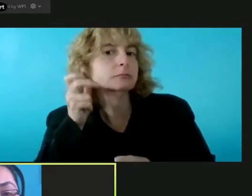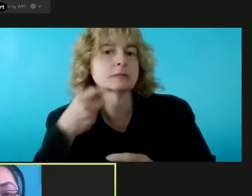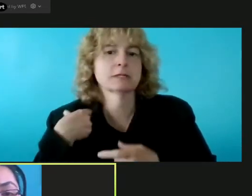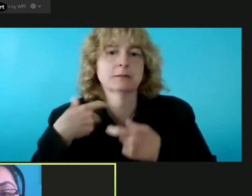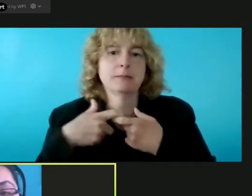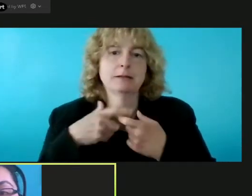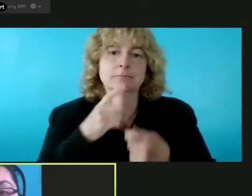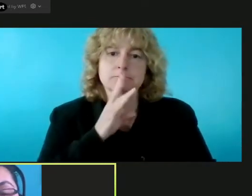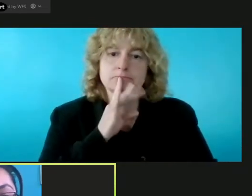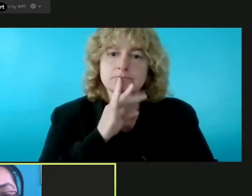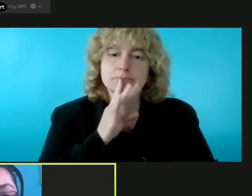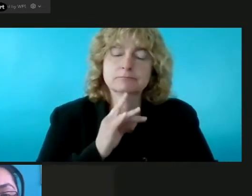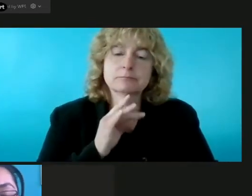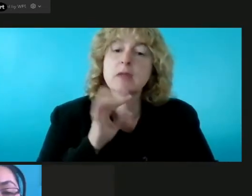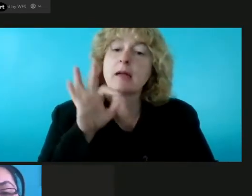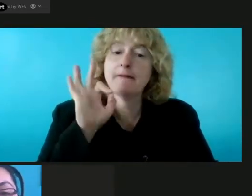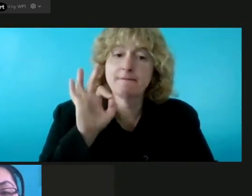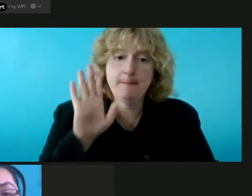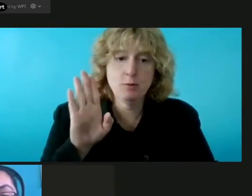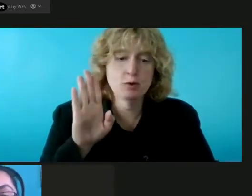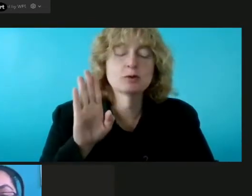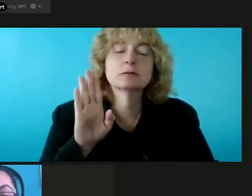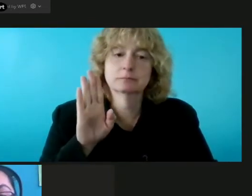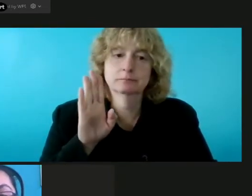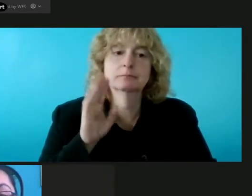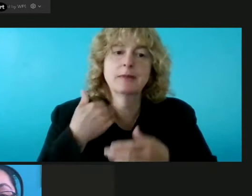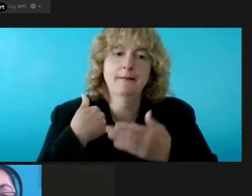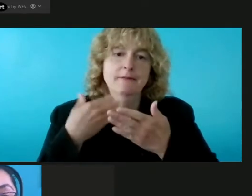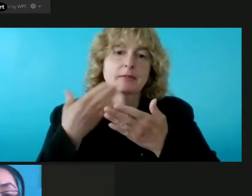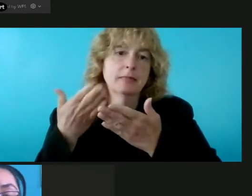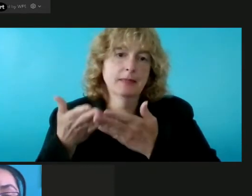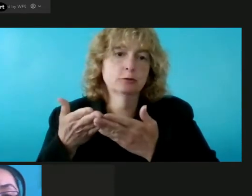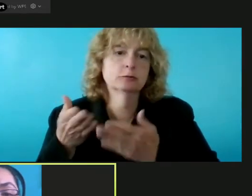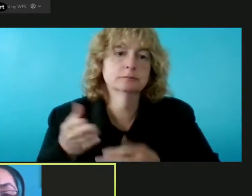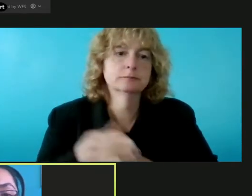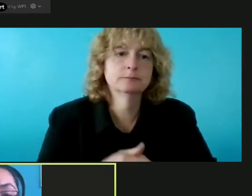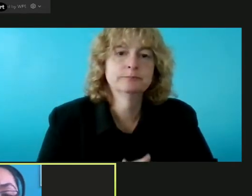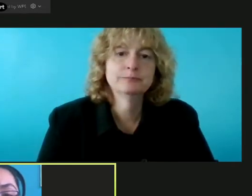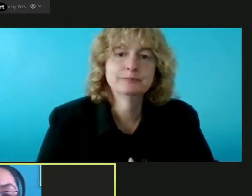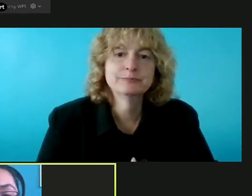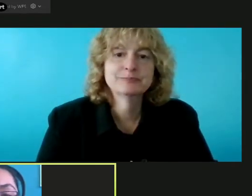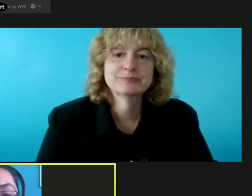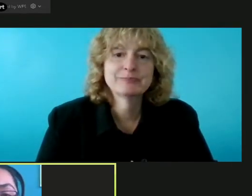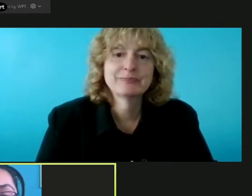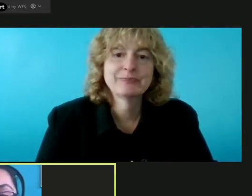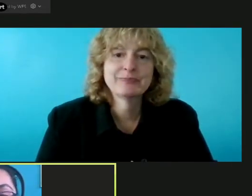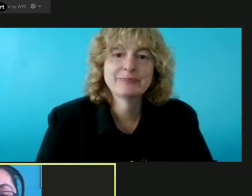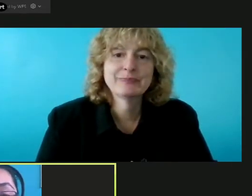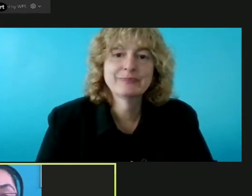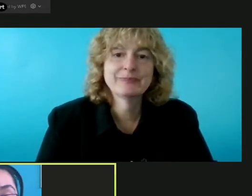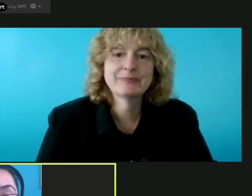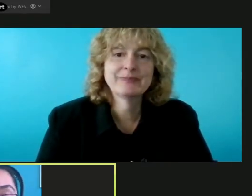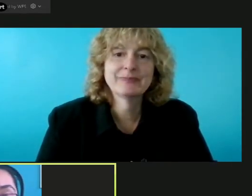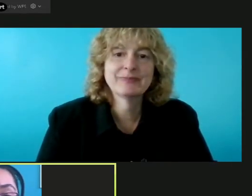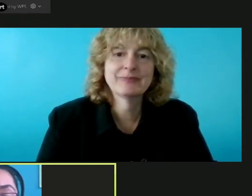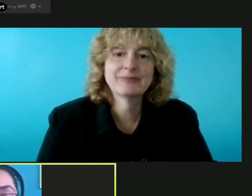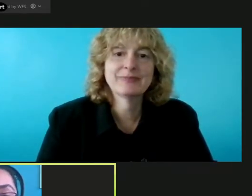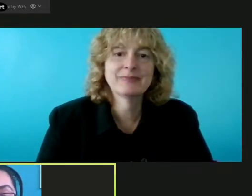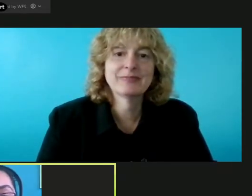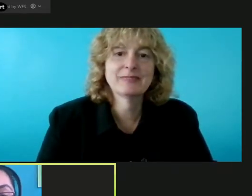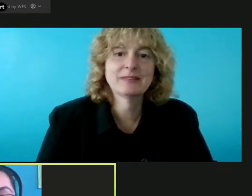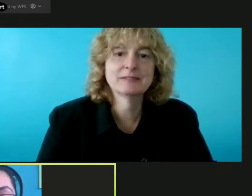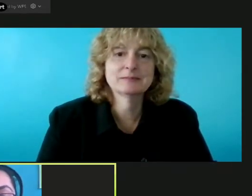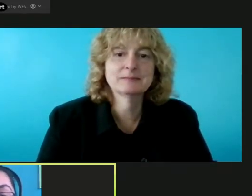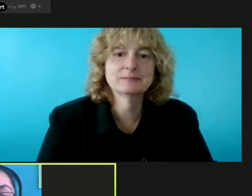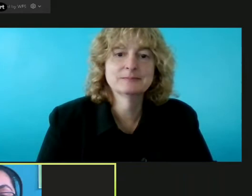en su Facebook. Estamos en vivo transmitiendo este video al español y también lo vamos a poner en los comentarios el enlace